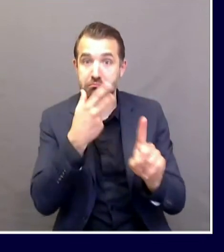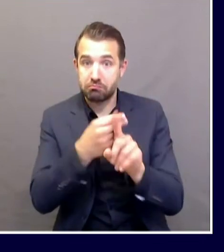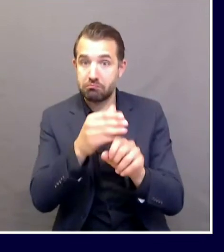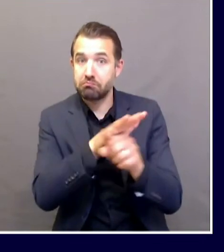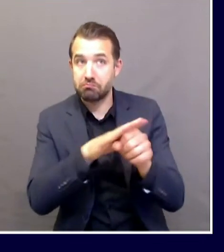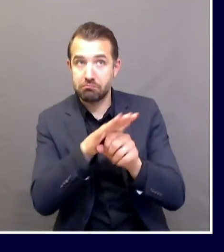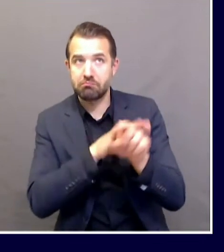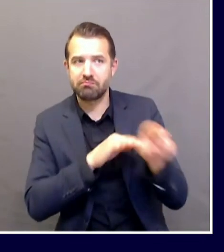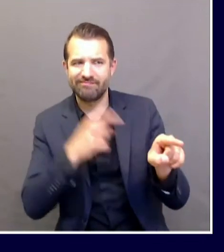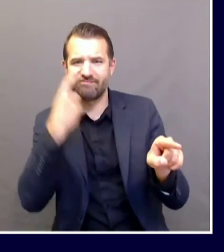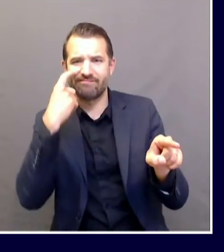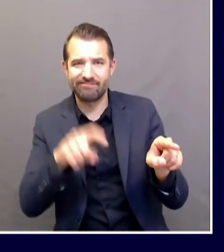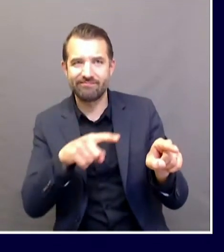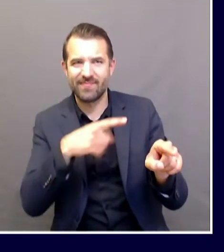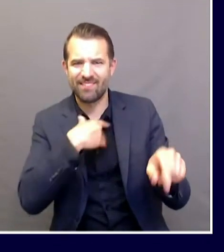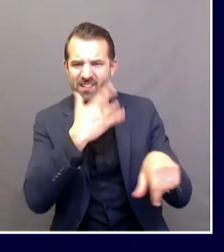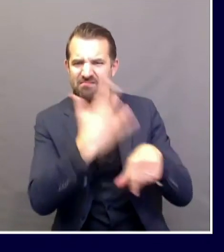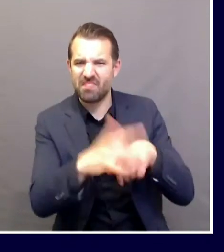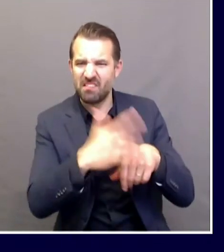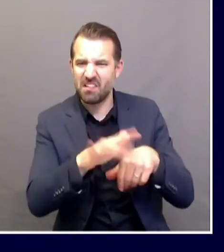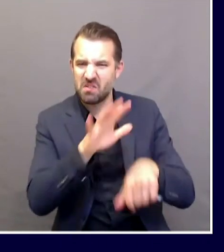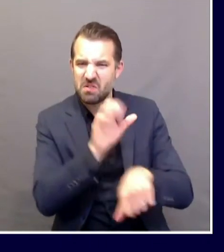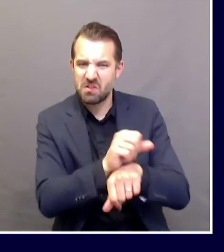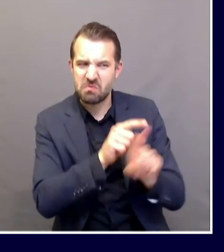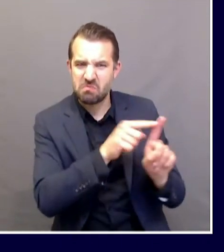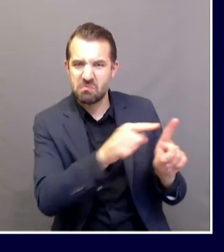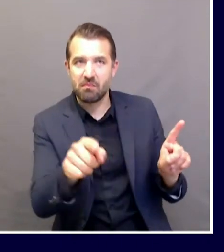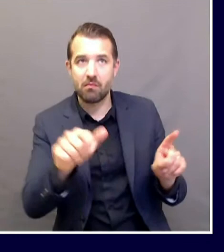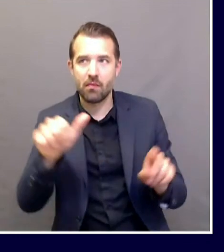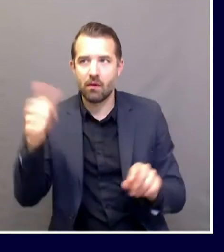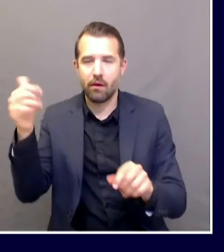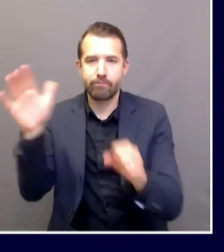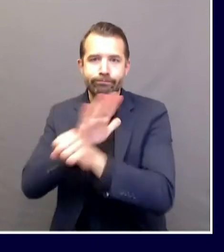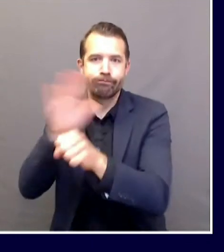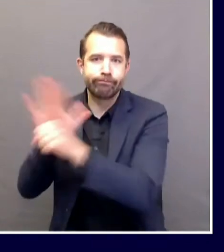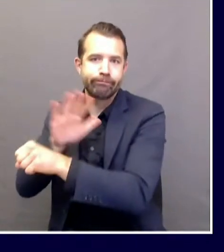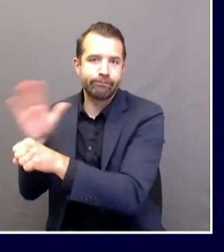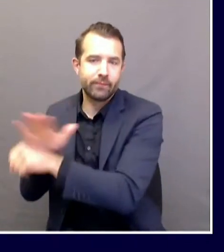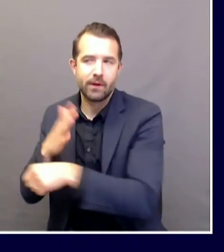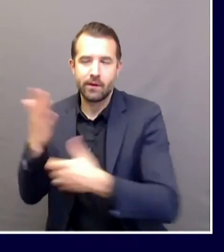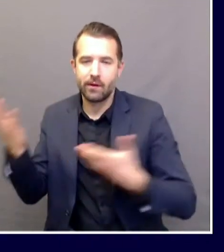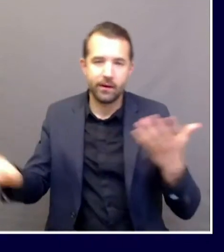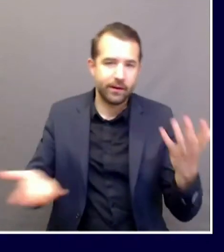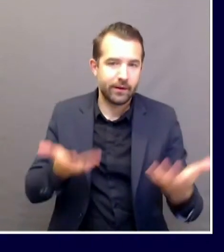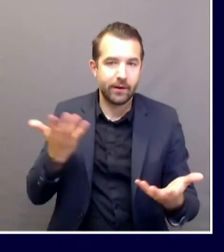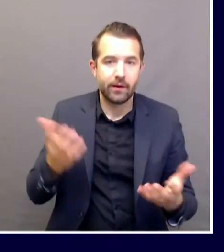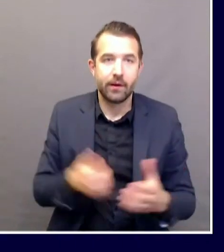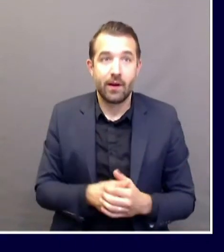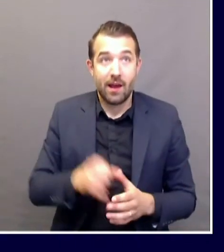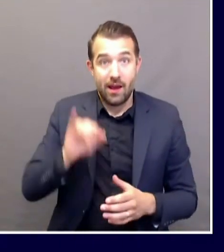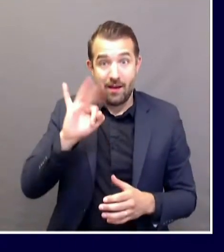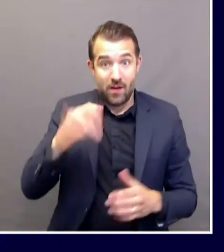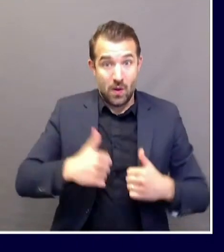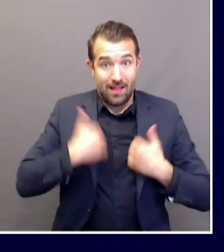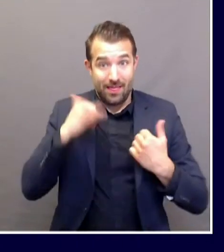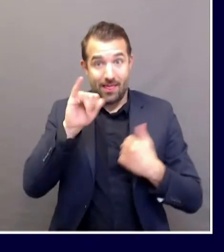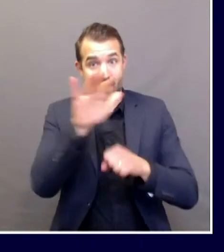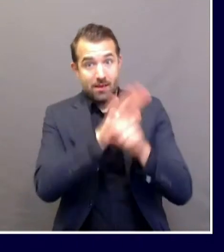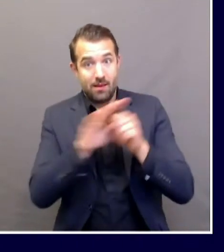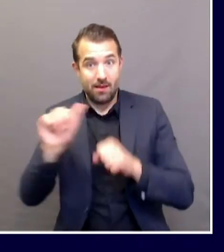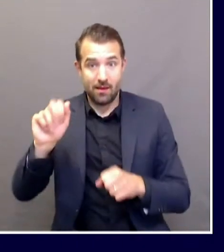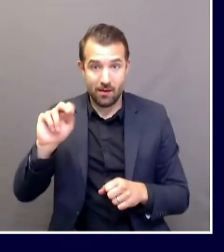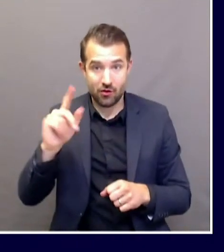available. So message one, if you are in Androscoggin County, you'd like to get vaccinated, there are openings available. Some